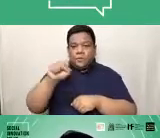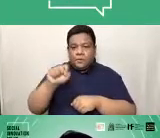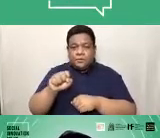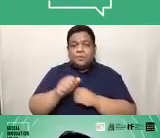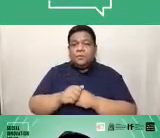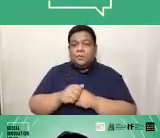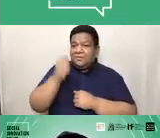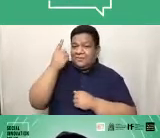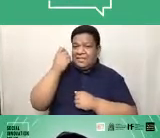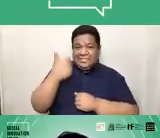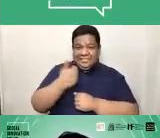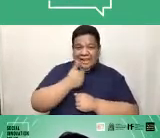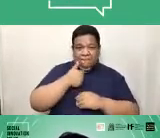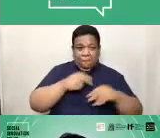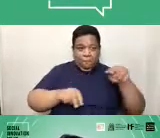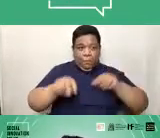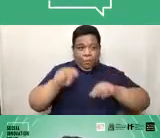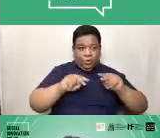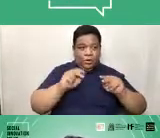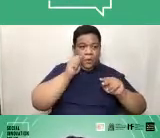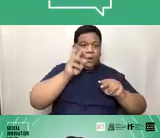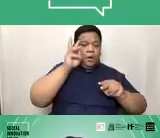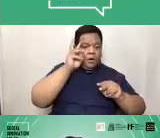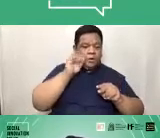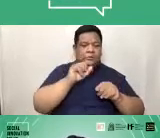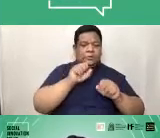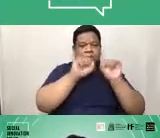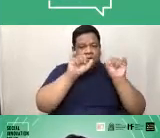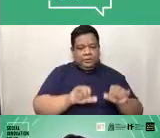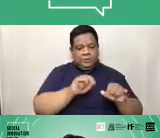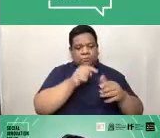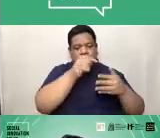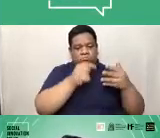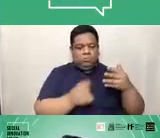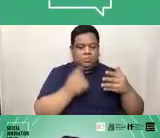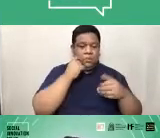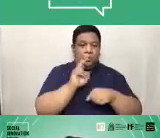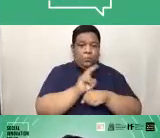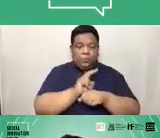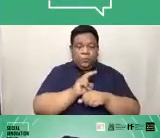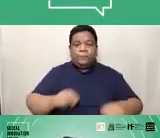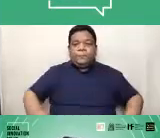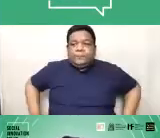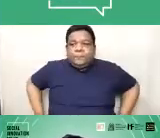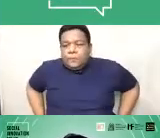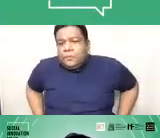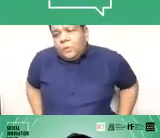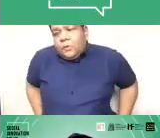self-monitoring devices, these are usually the systems that are used. Okay. Now, end effect